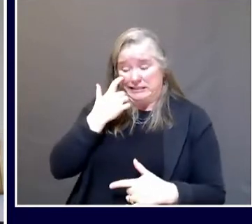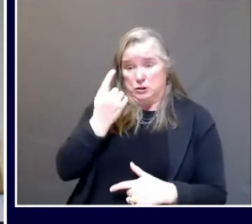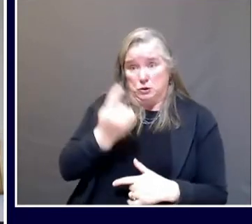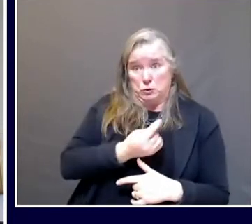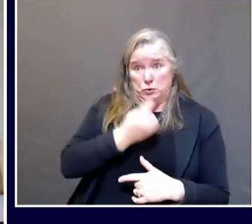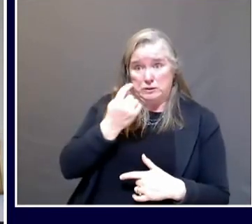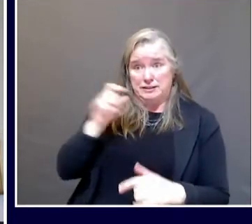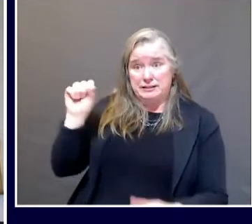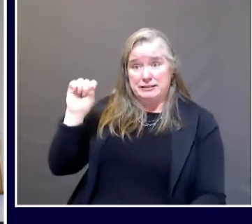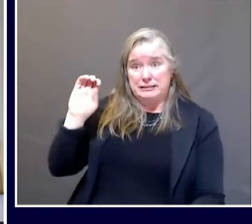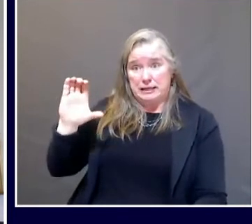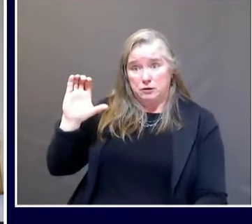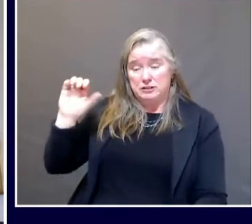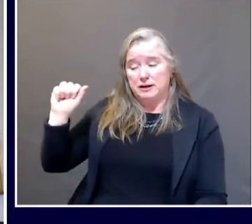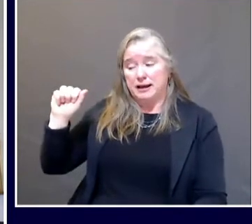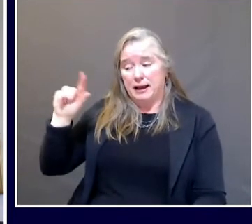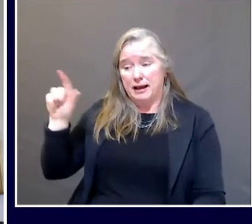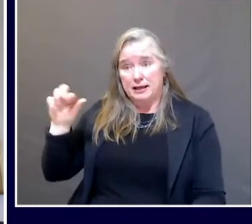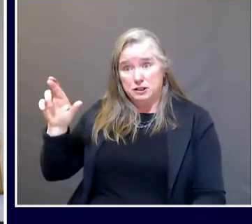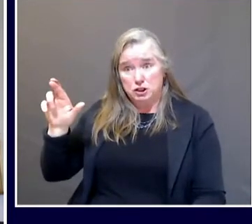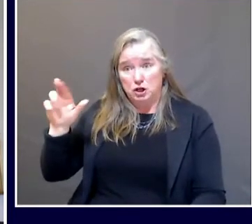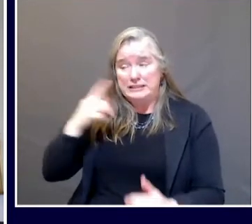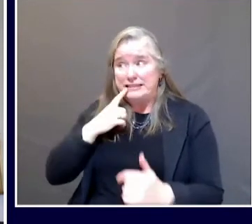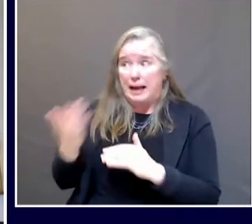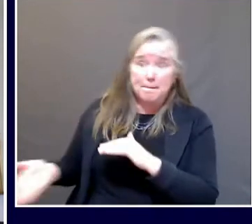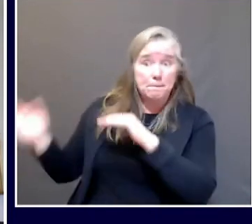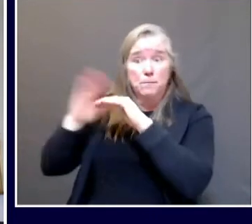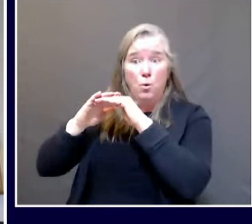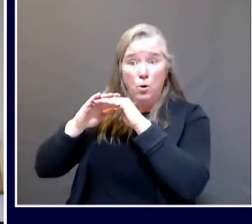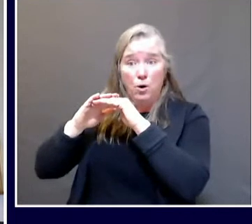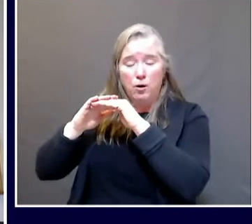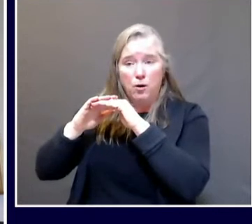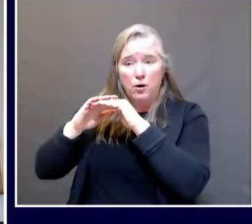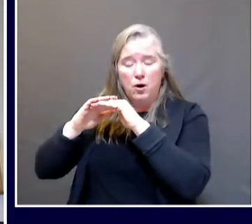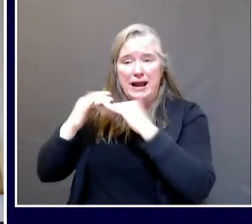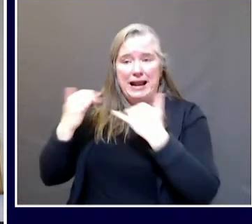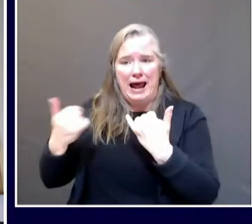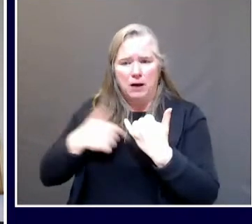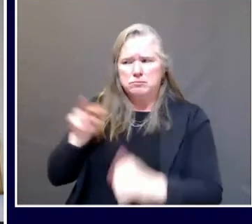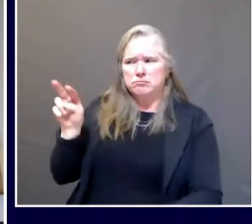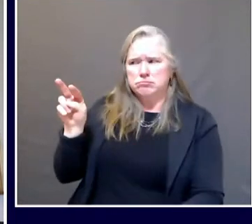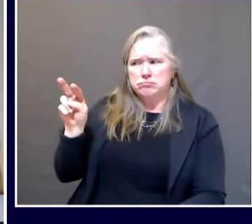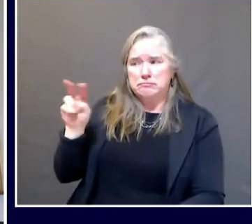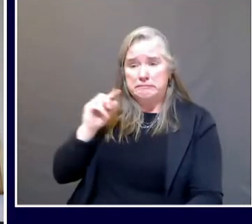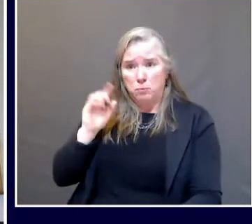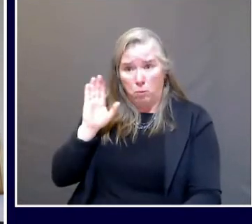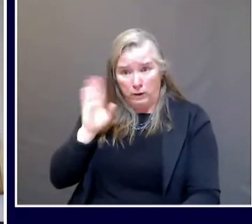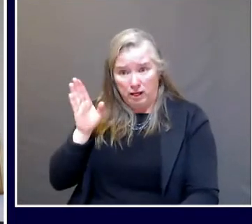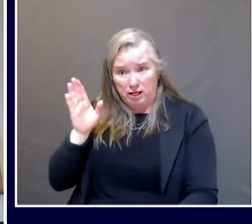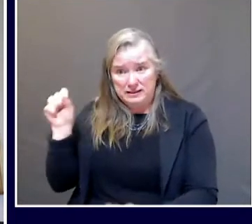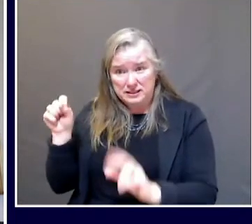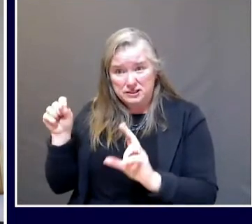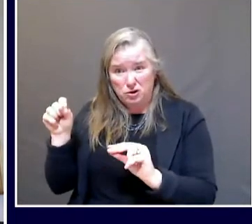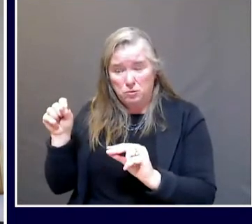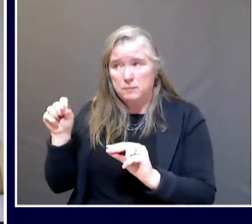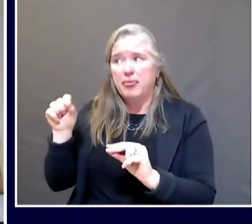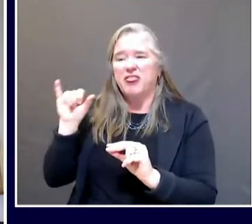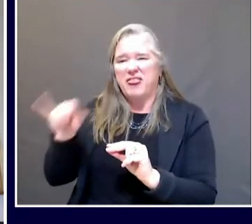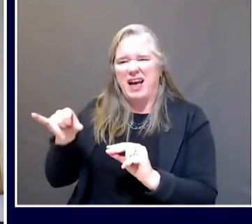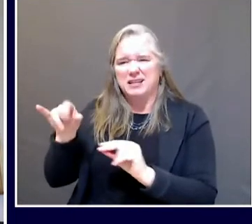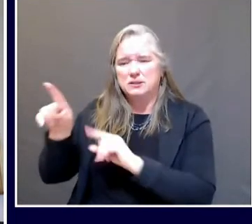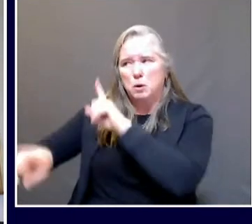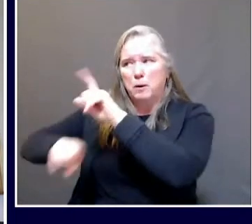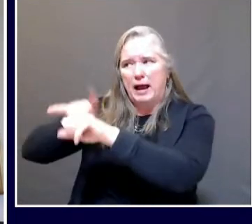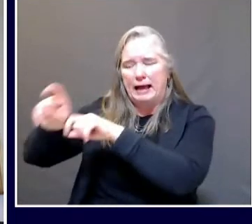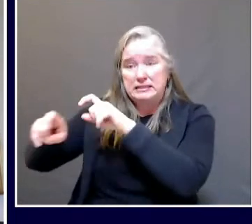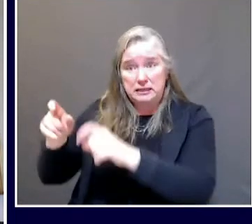be forthcoming will actually be forthcoming. That's the concern we've got. That's what we're going to be investigating further. Okay,